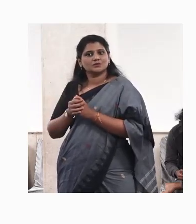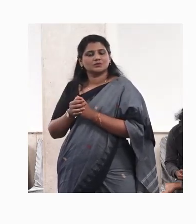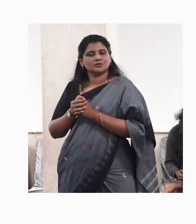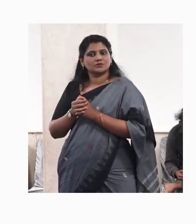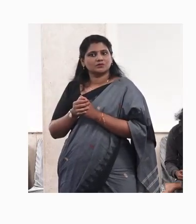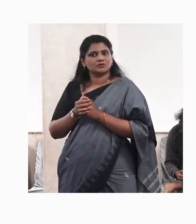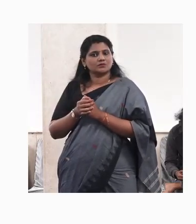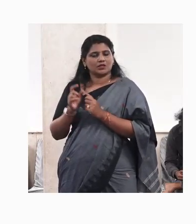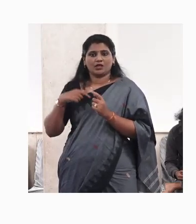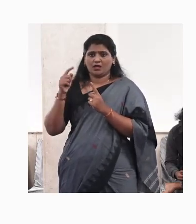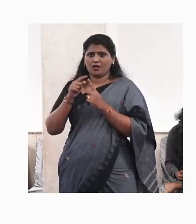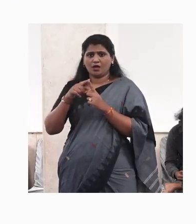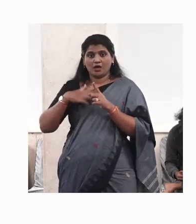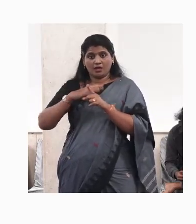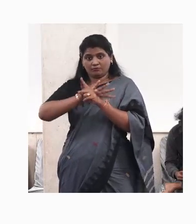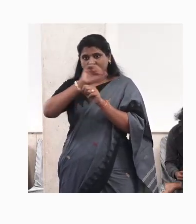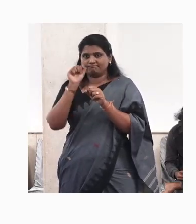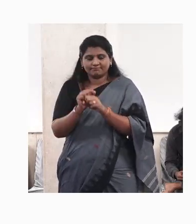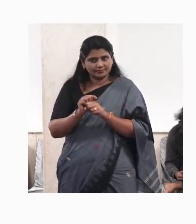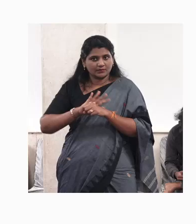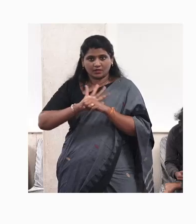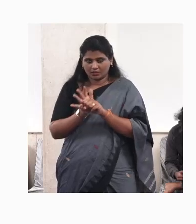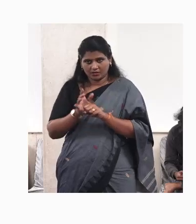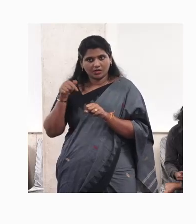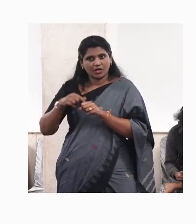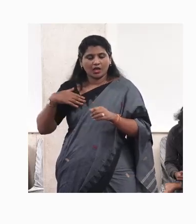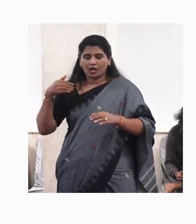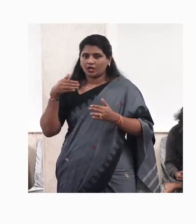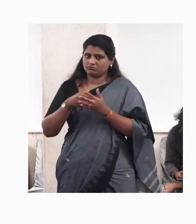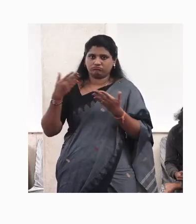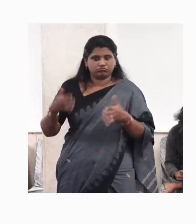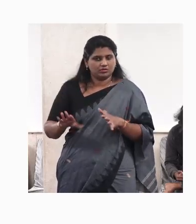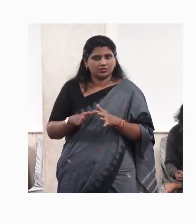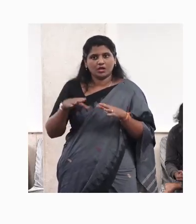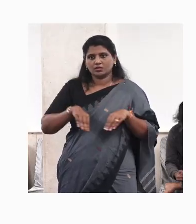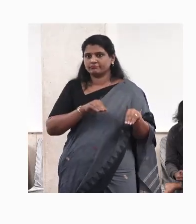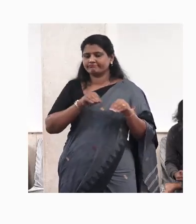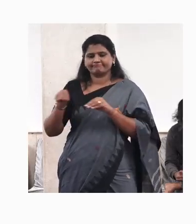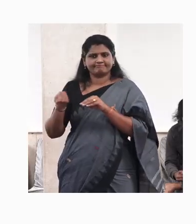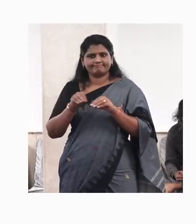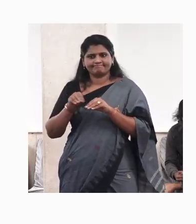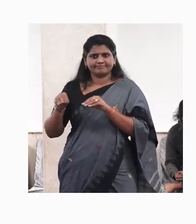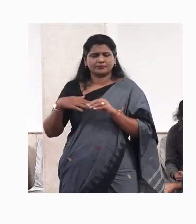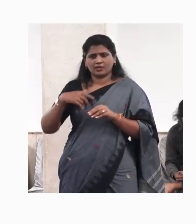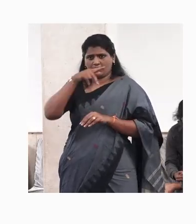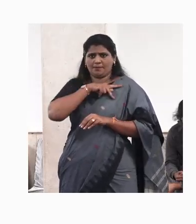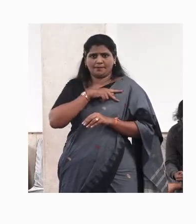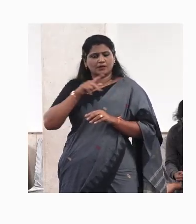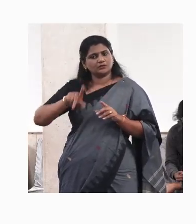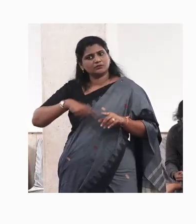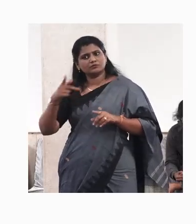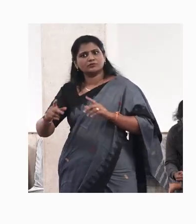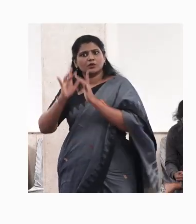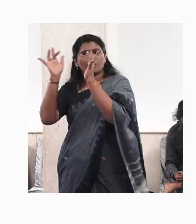think, the pandemic had just hit, which meant that we moved from doing classes in person to entirely doing